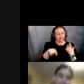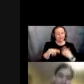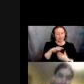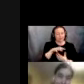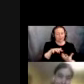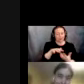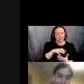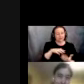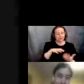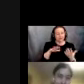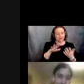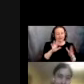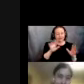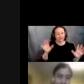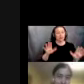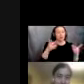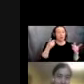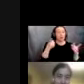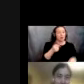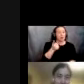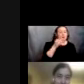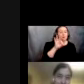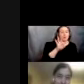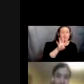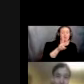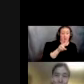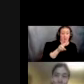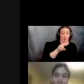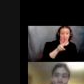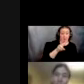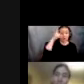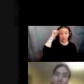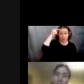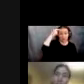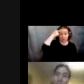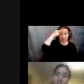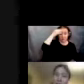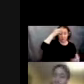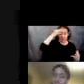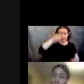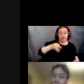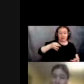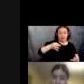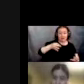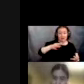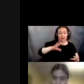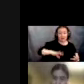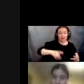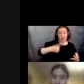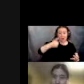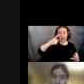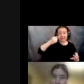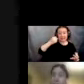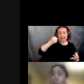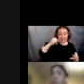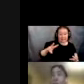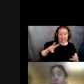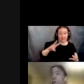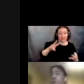And so in 1942, the government settled on roughly 1/16th Japanese ancestry. So one